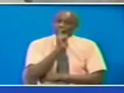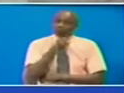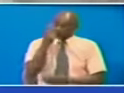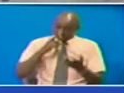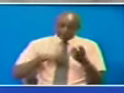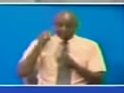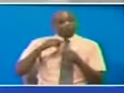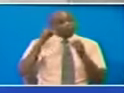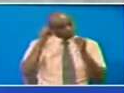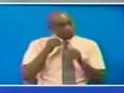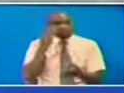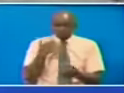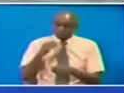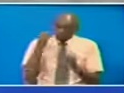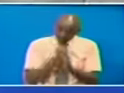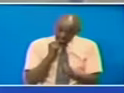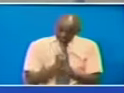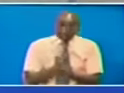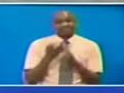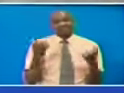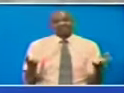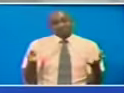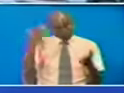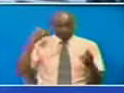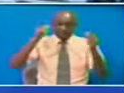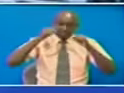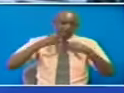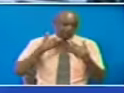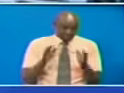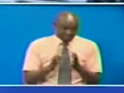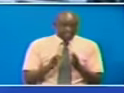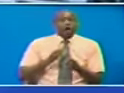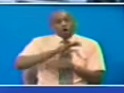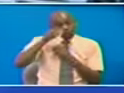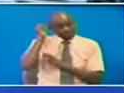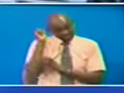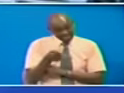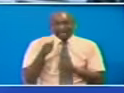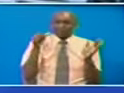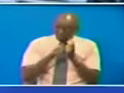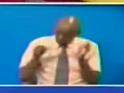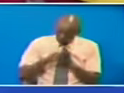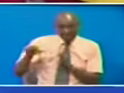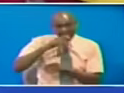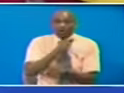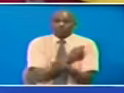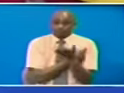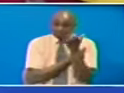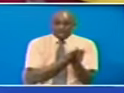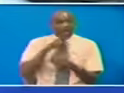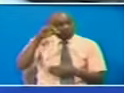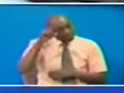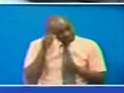tools to press for the implementation of the collective bargaining agreement. Around the country, chaos in the health sector. From